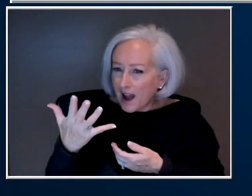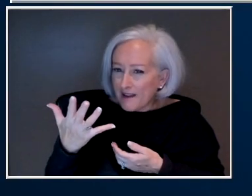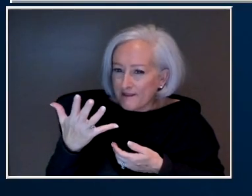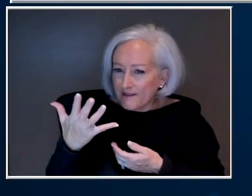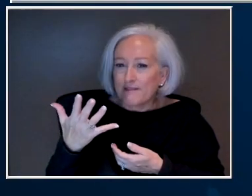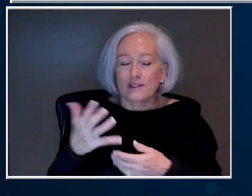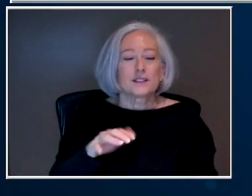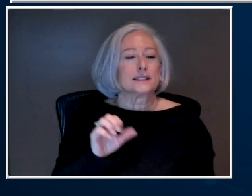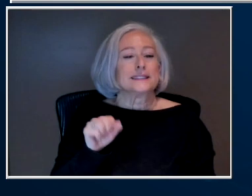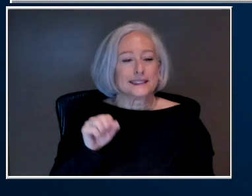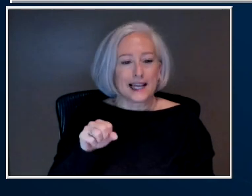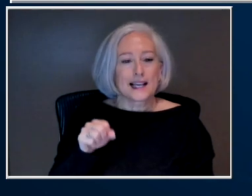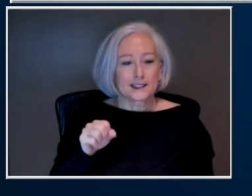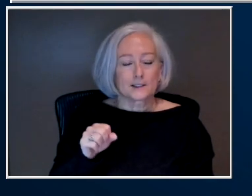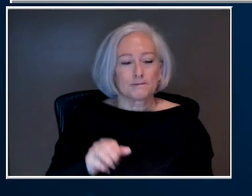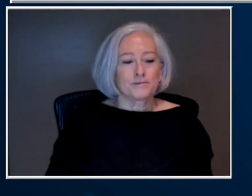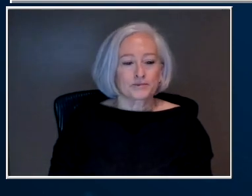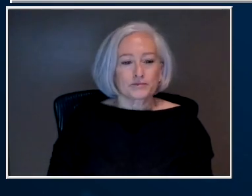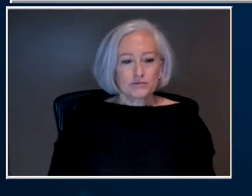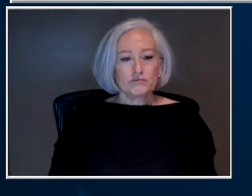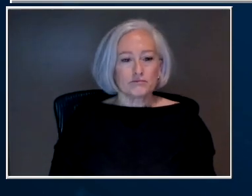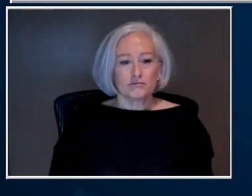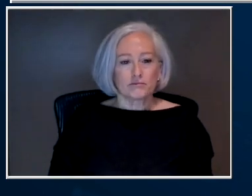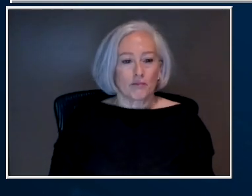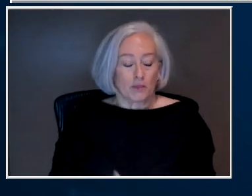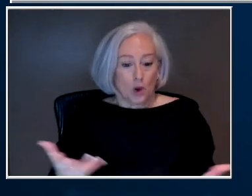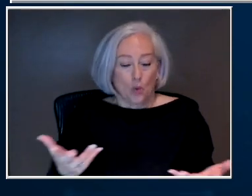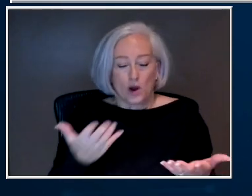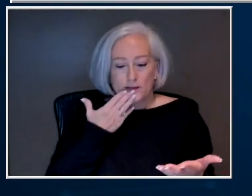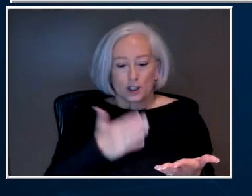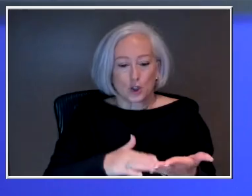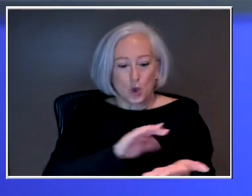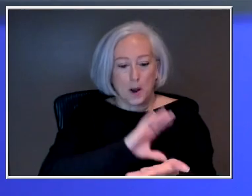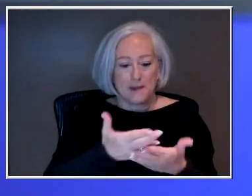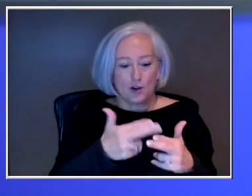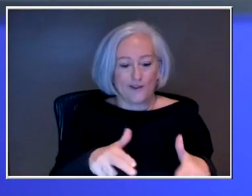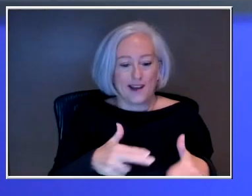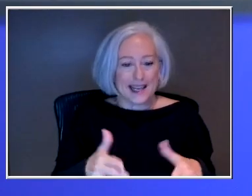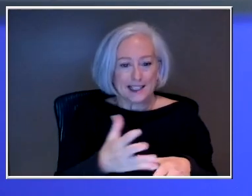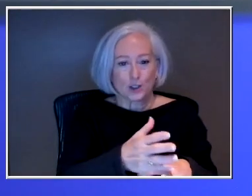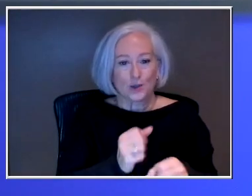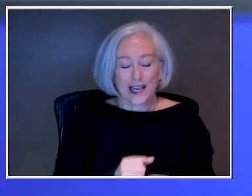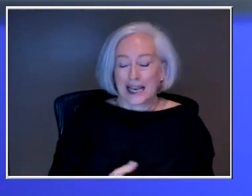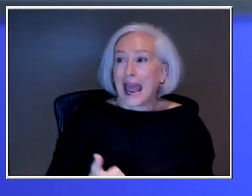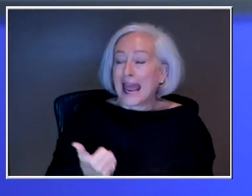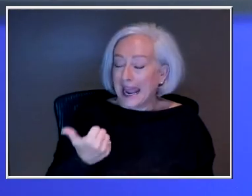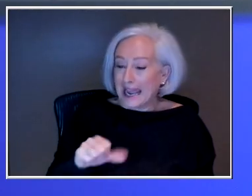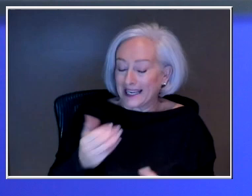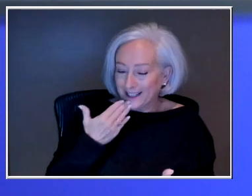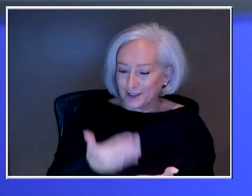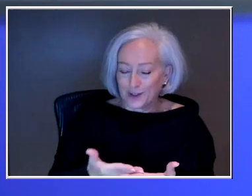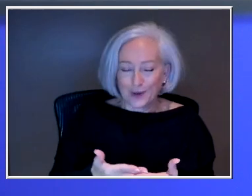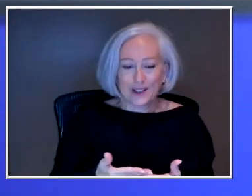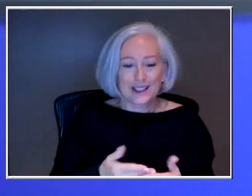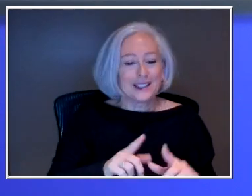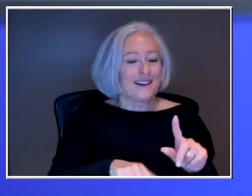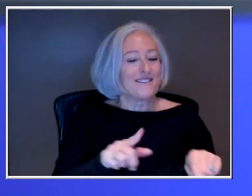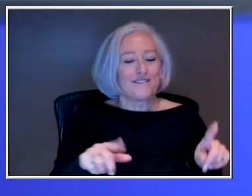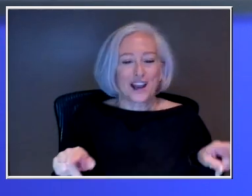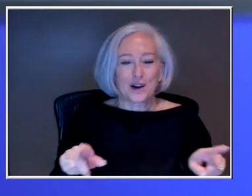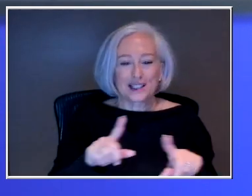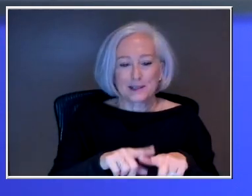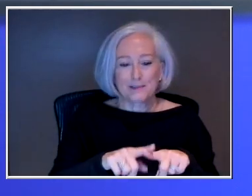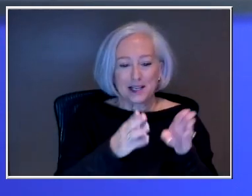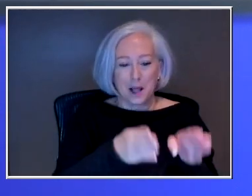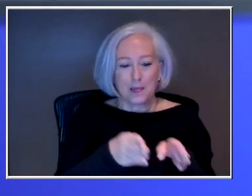Yeah, so what's a good amount? Yeah. Any would be good. Yes. And it varies depending on the person, but